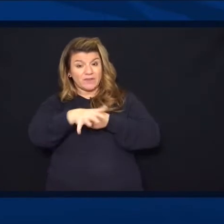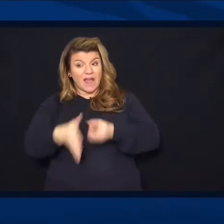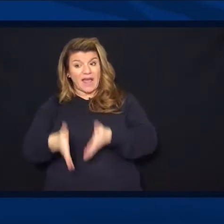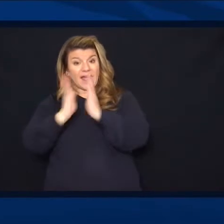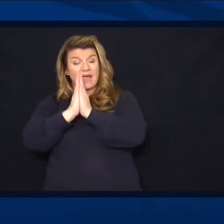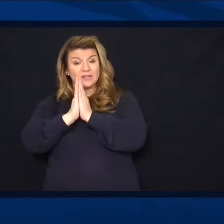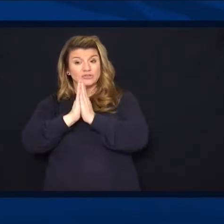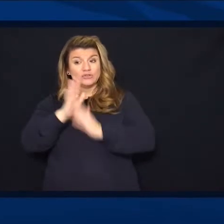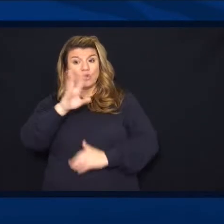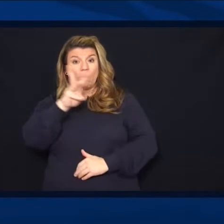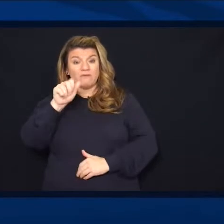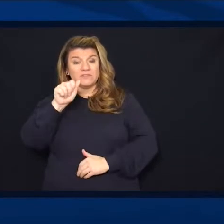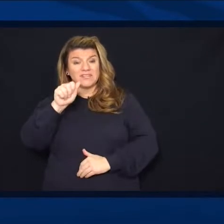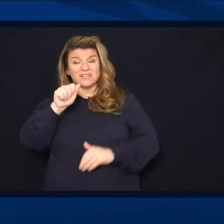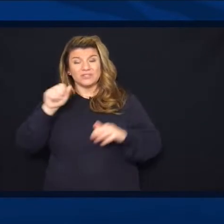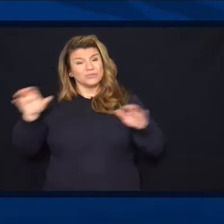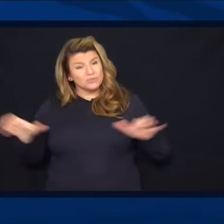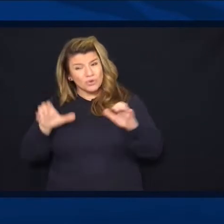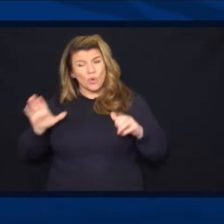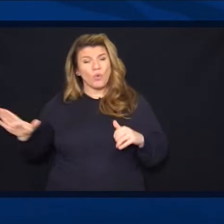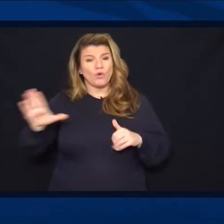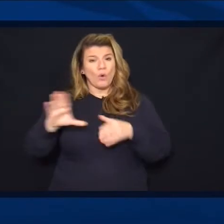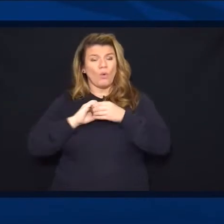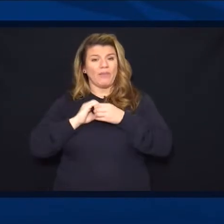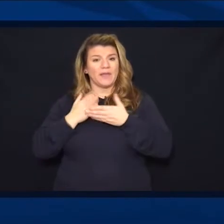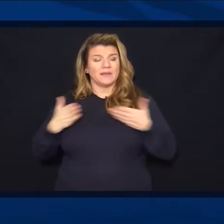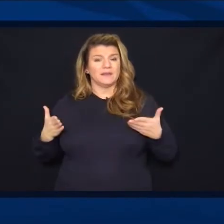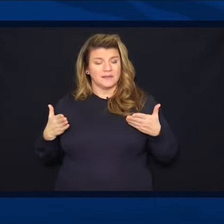to just pull the rope when only about